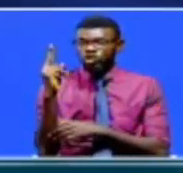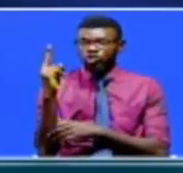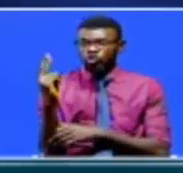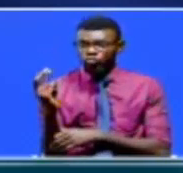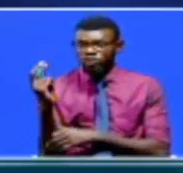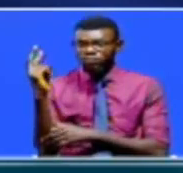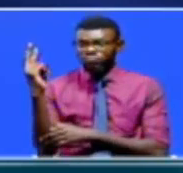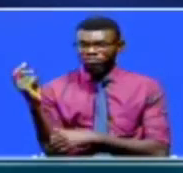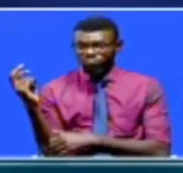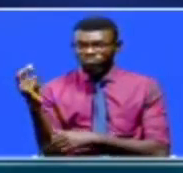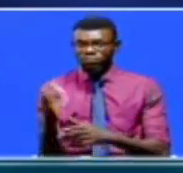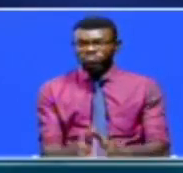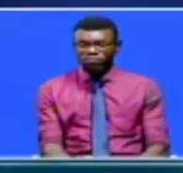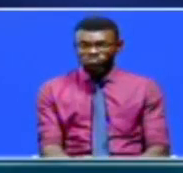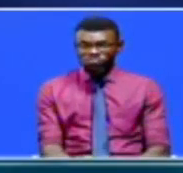2020.